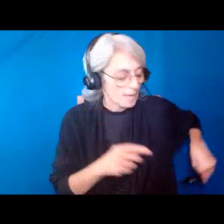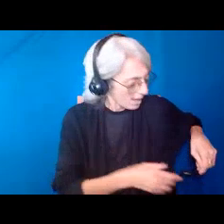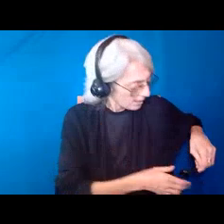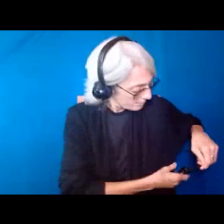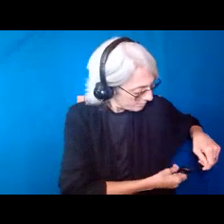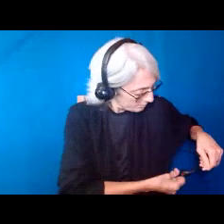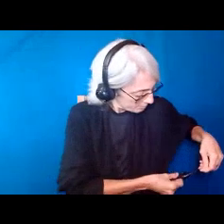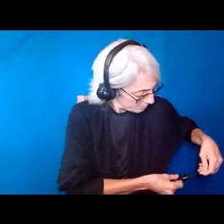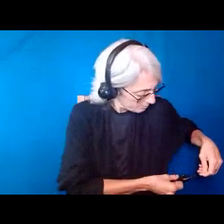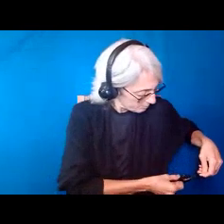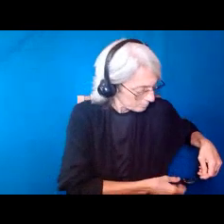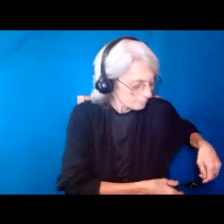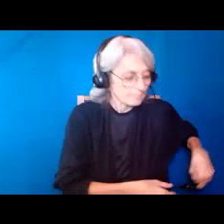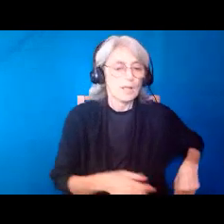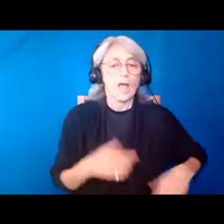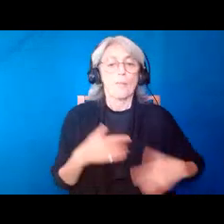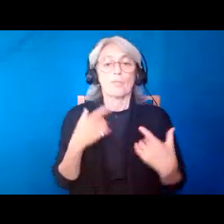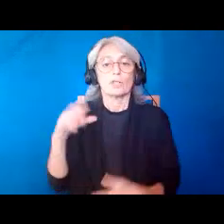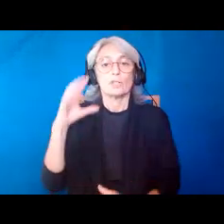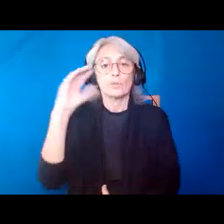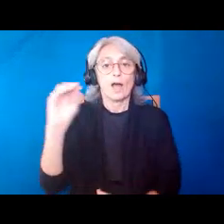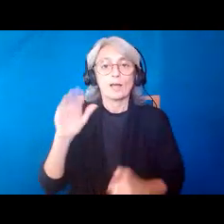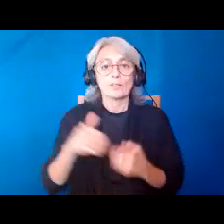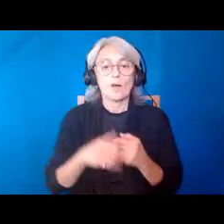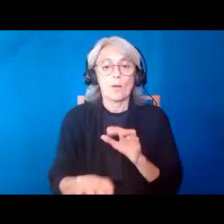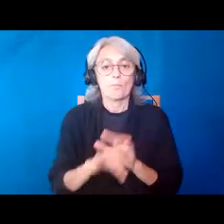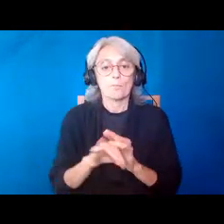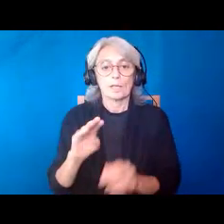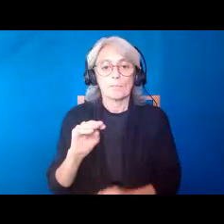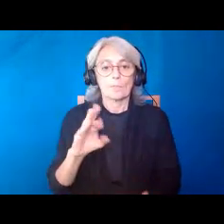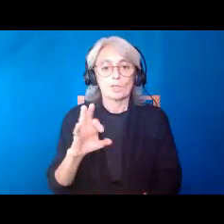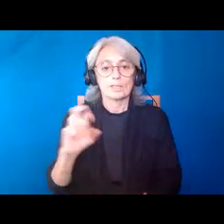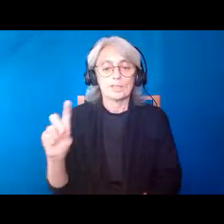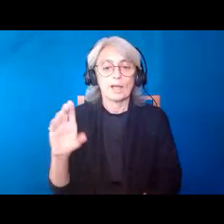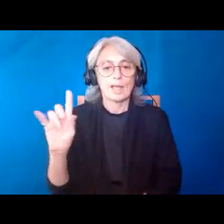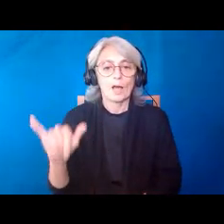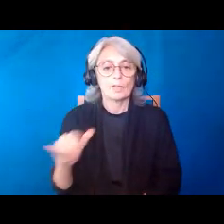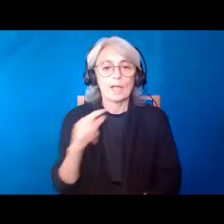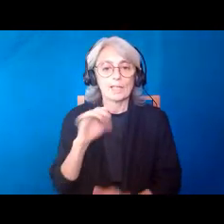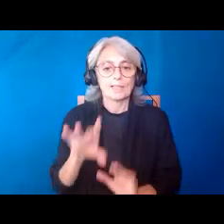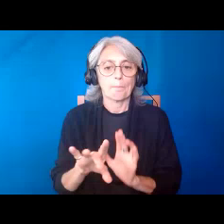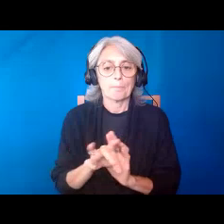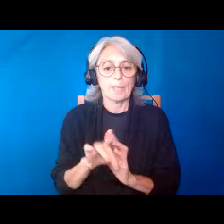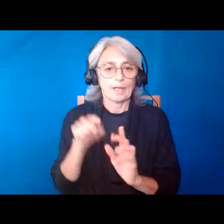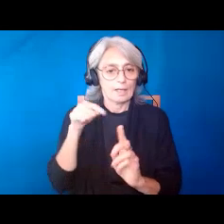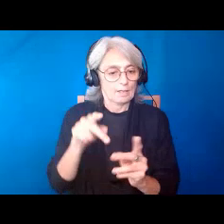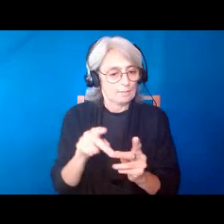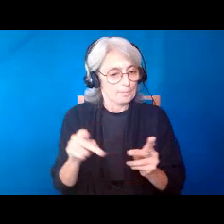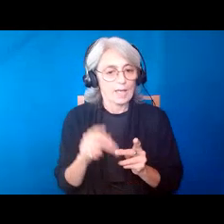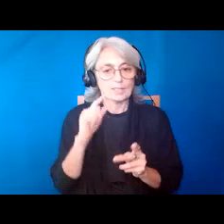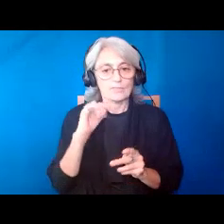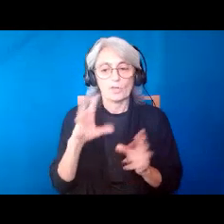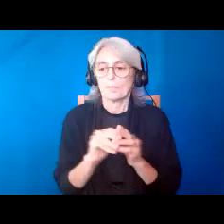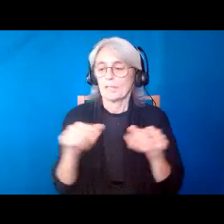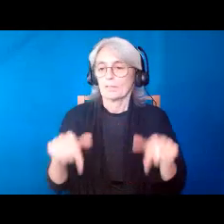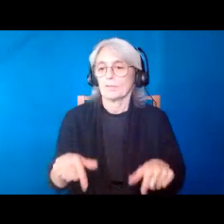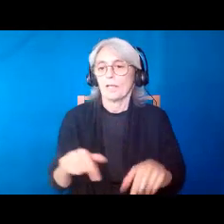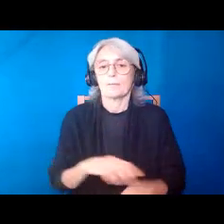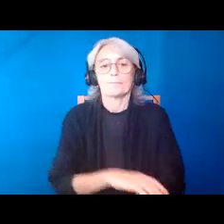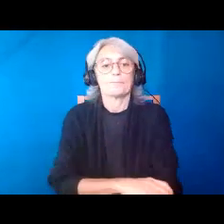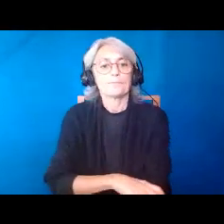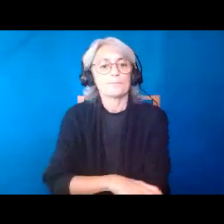chose Merced County as the destination for your meeting today, because as mentioned, it